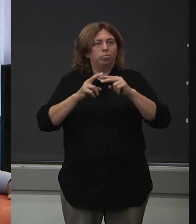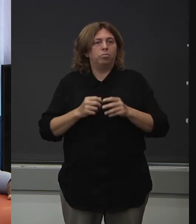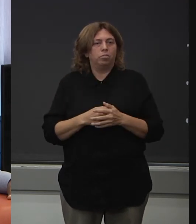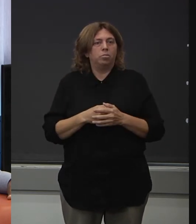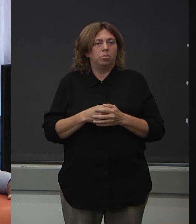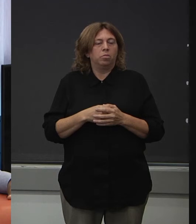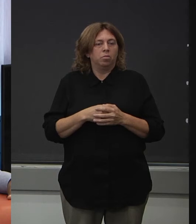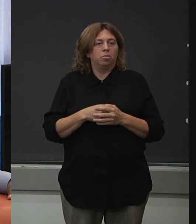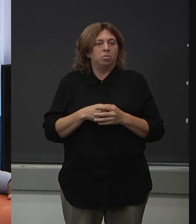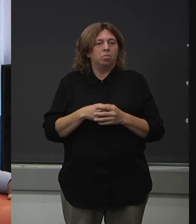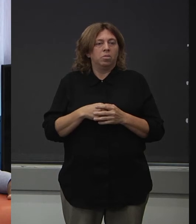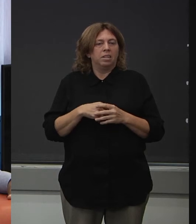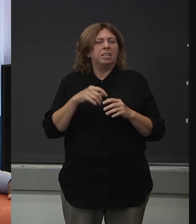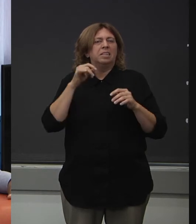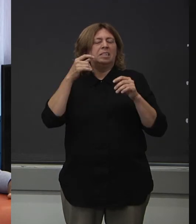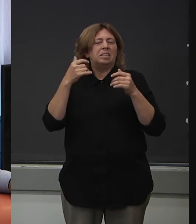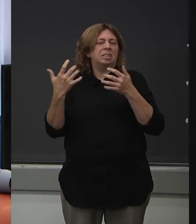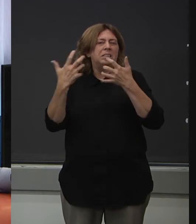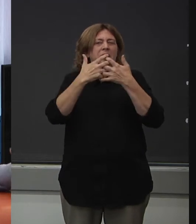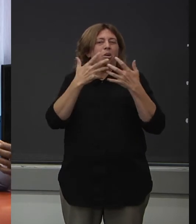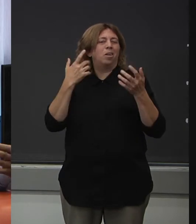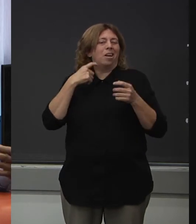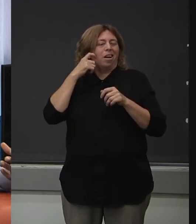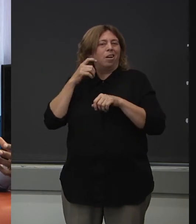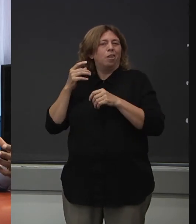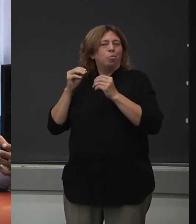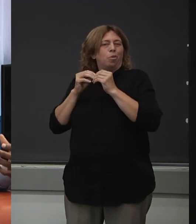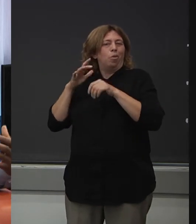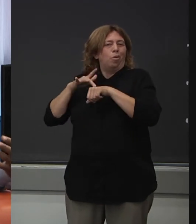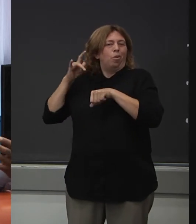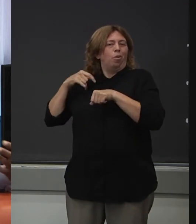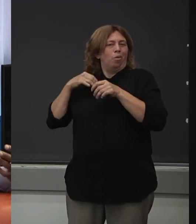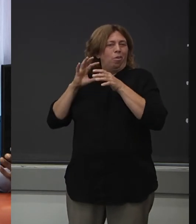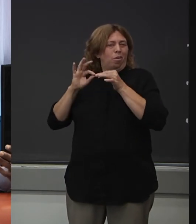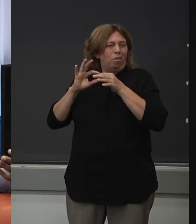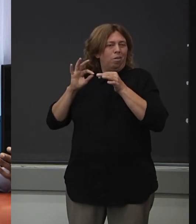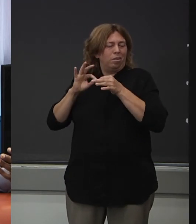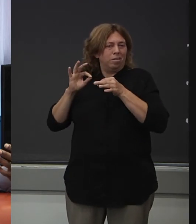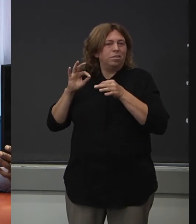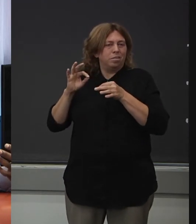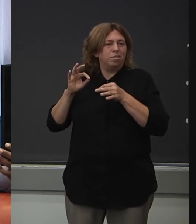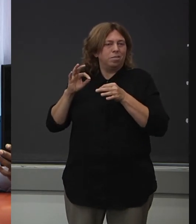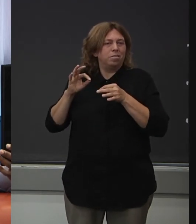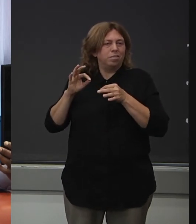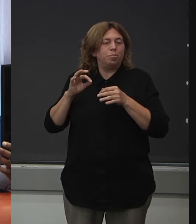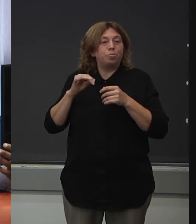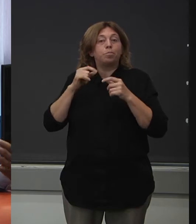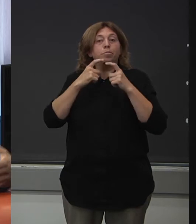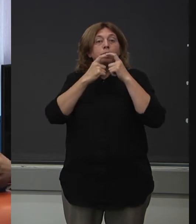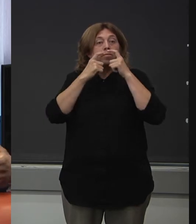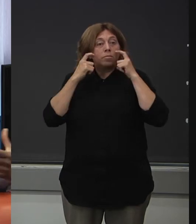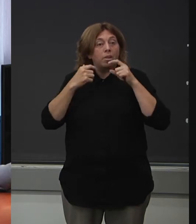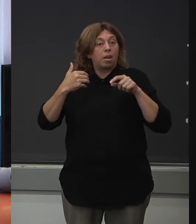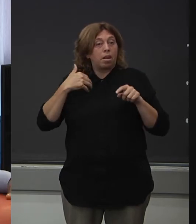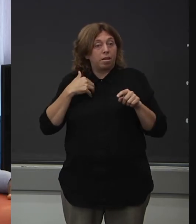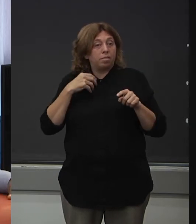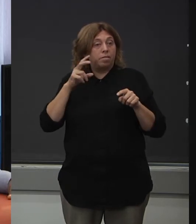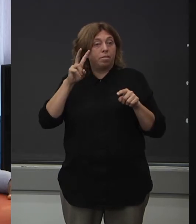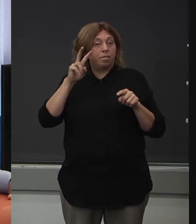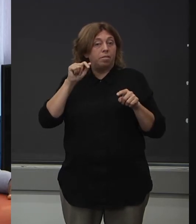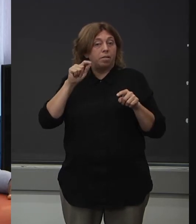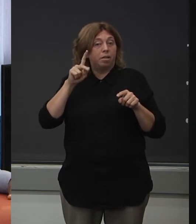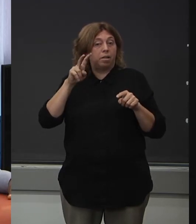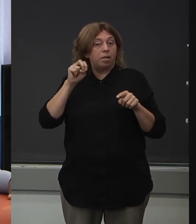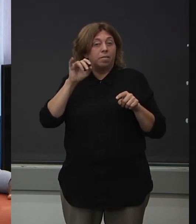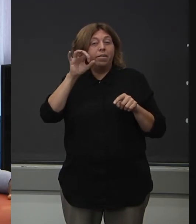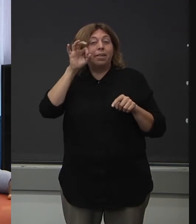However, face masks with valves don't control the droplets